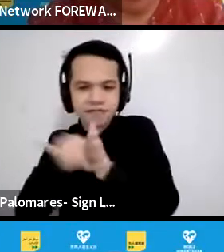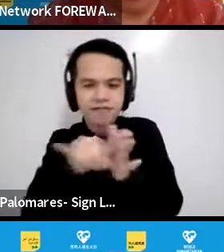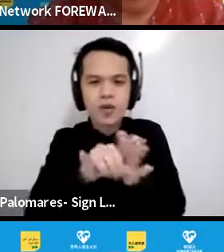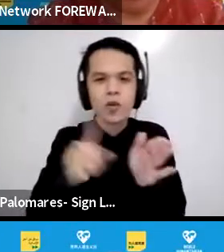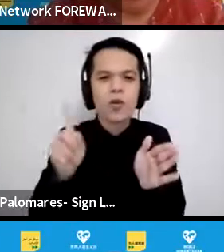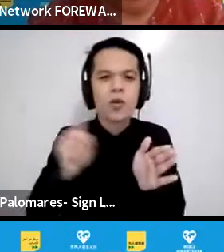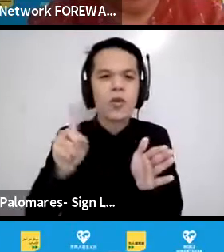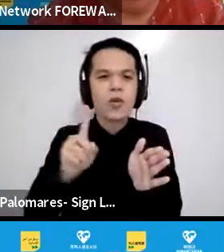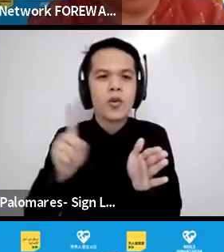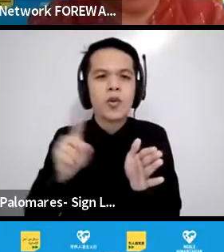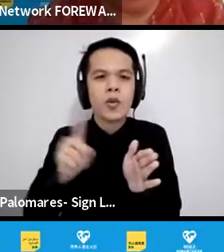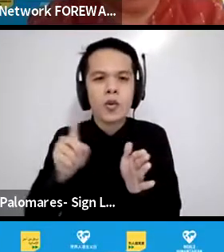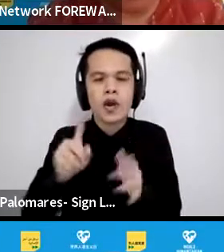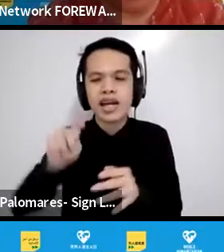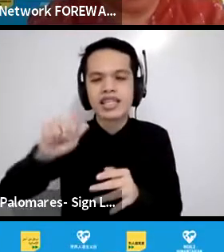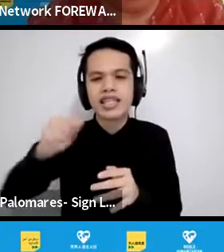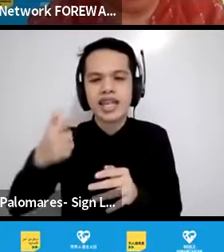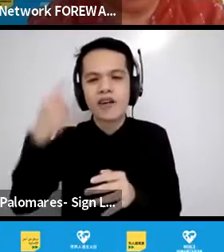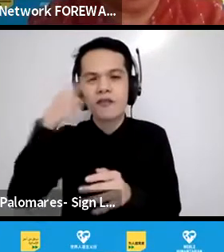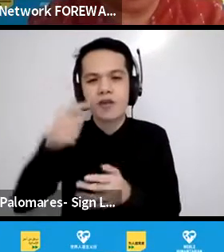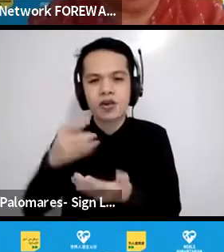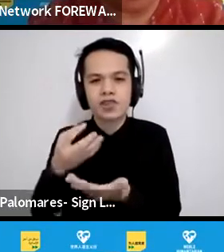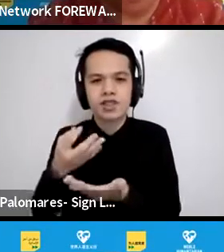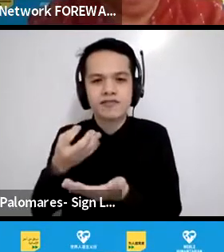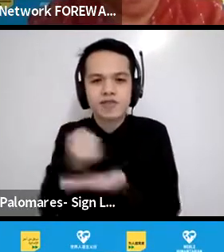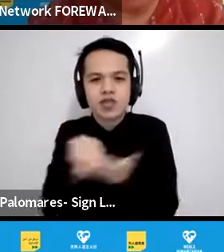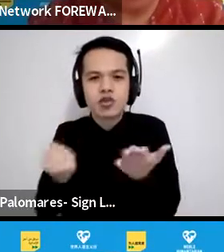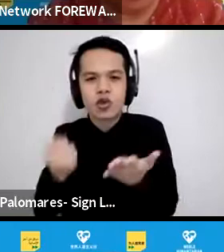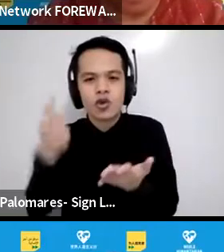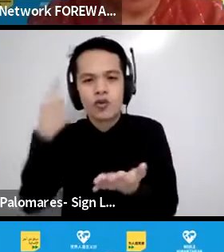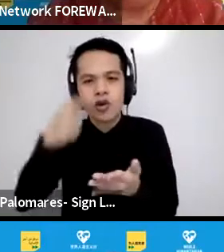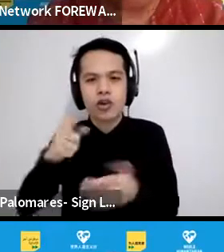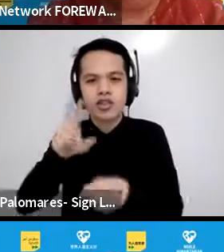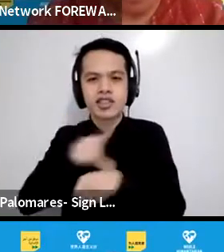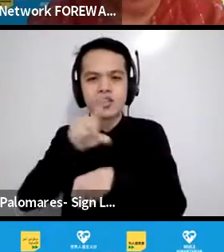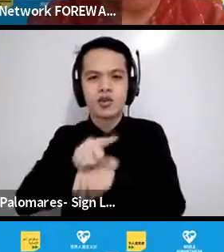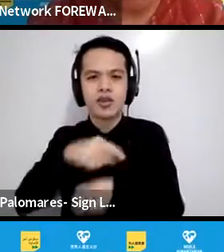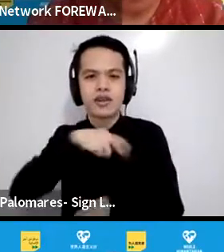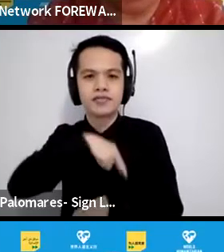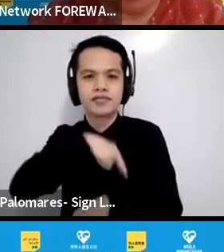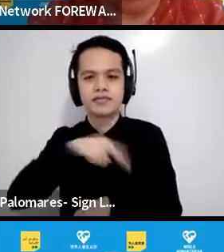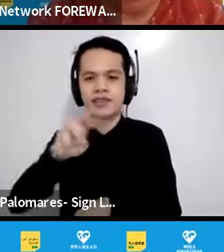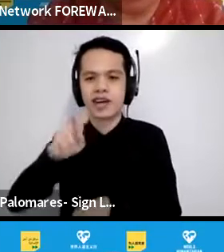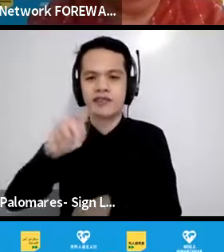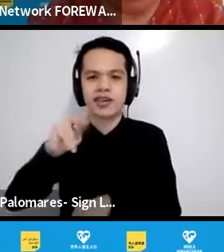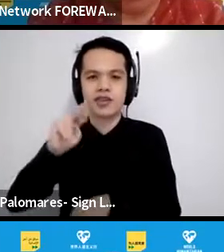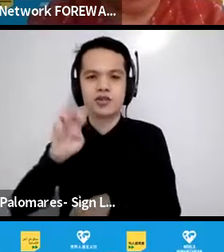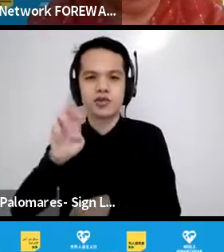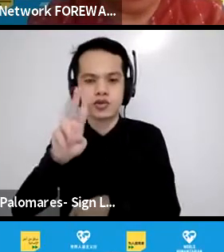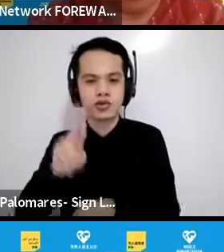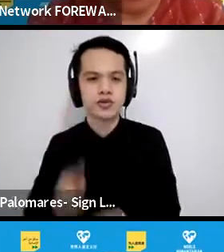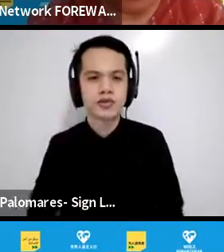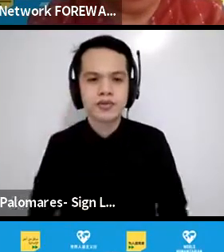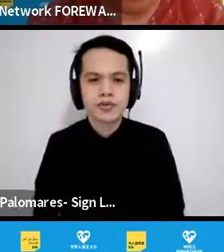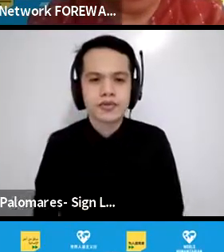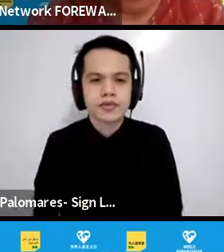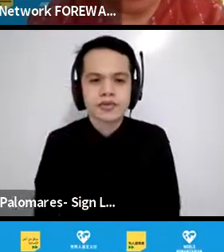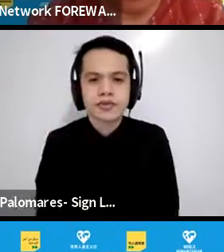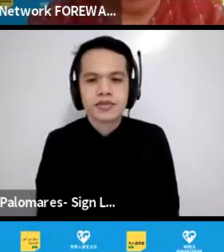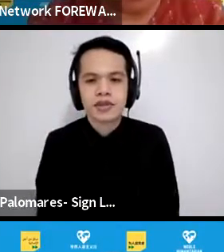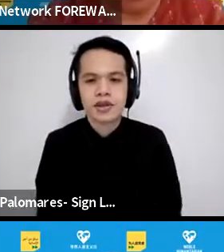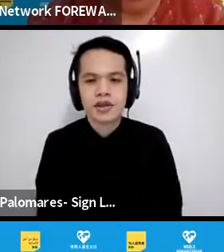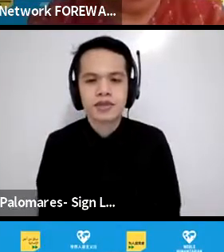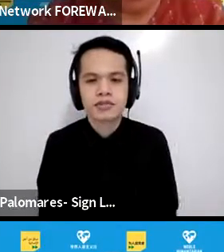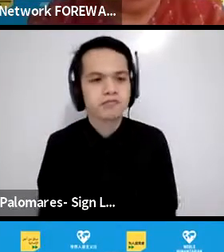be tagged as a climate finance source for the local revenues. Thank you very much. Thank